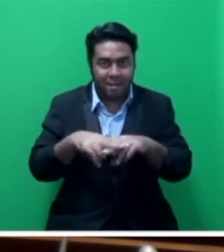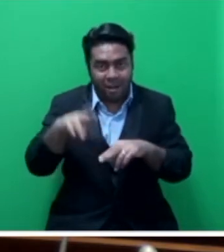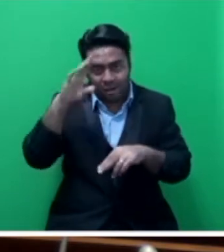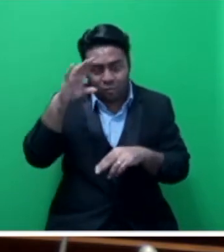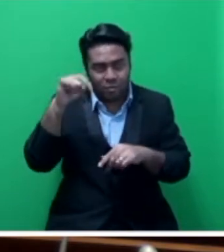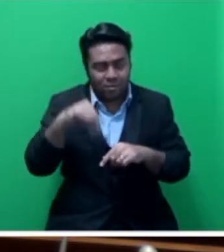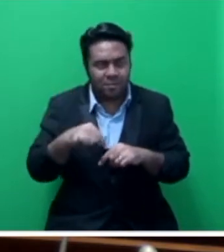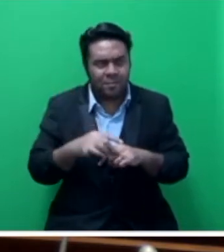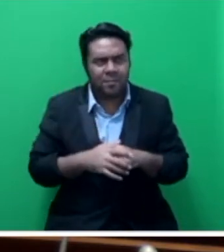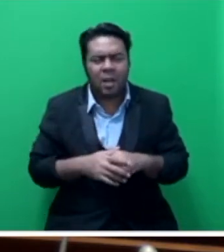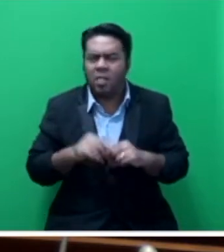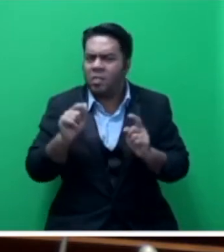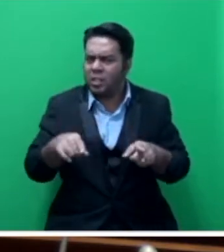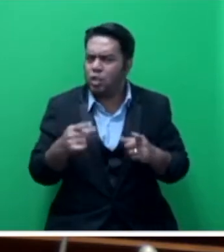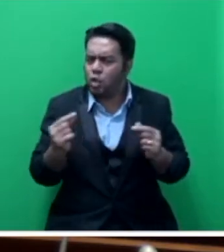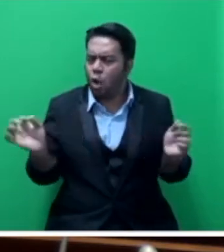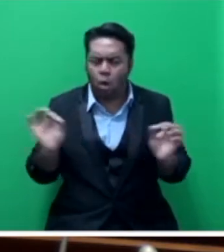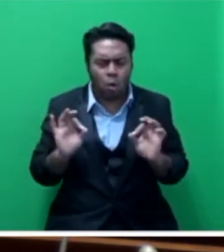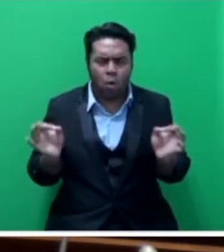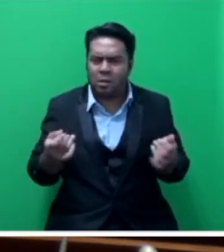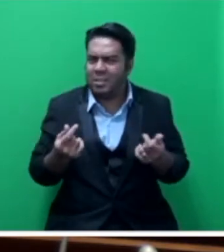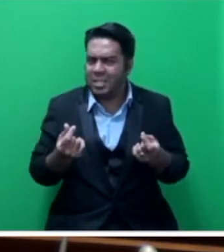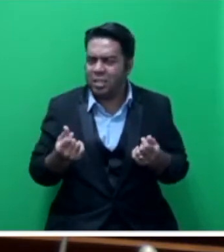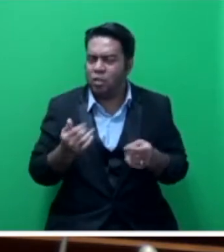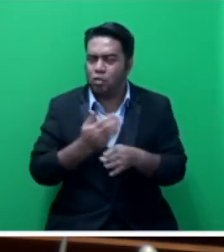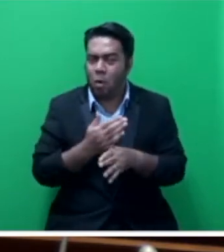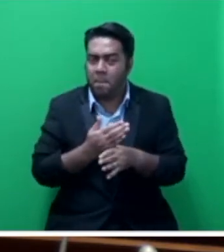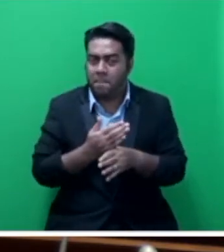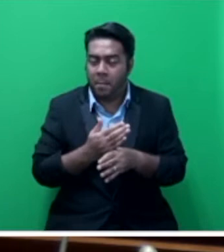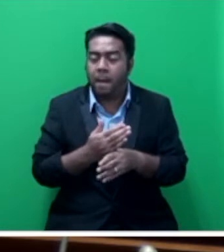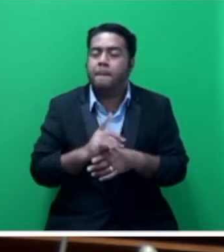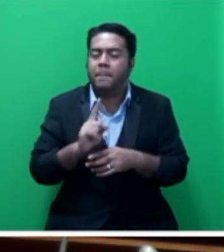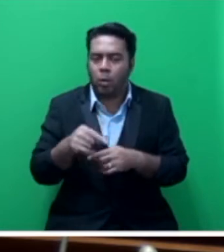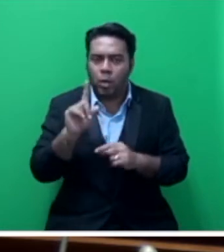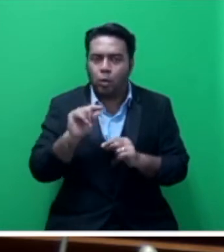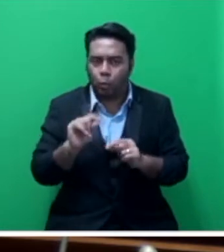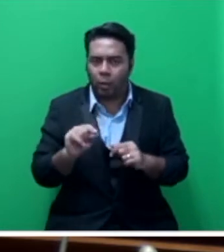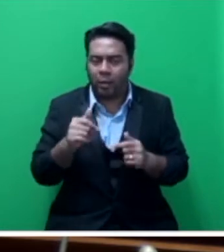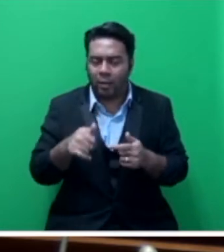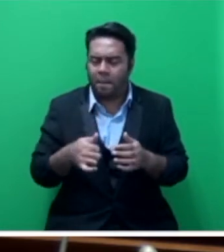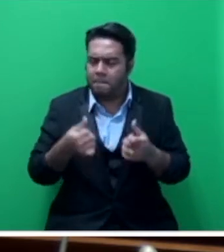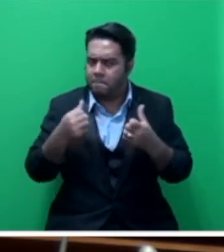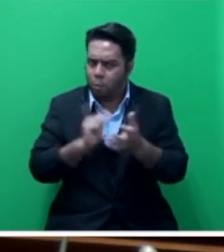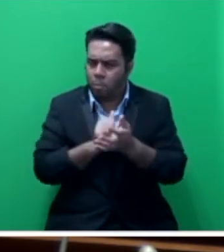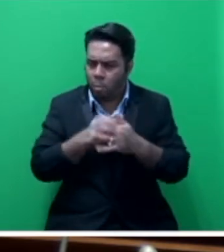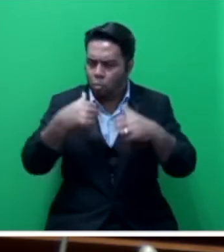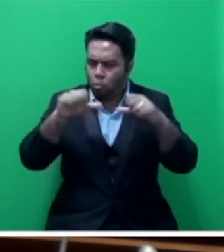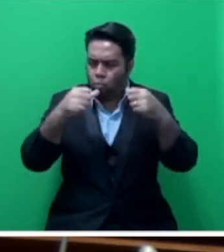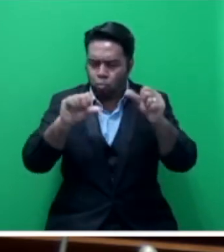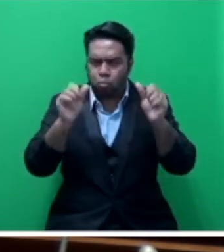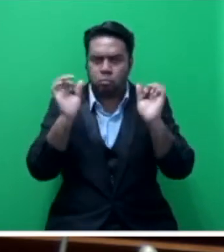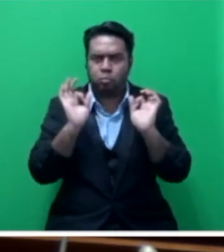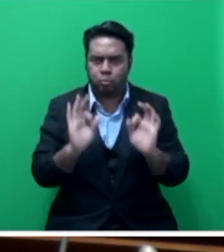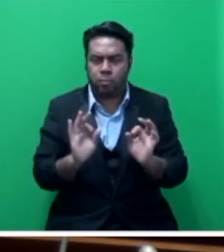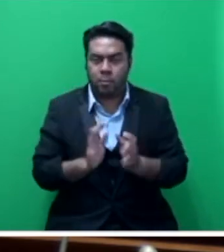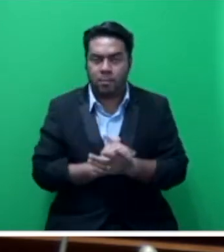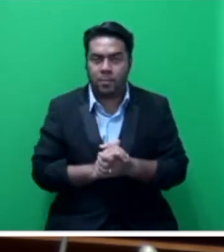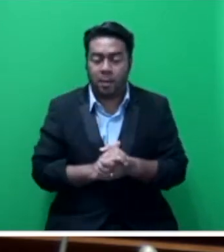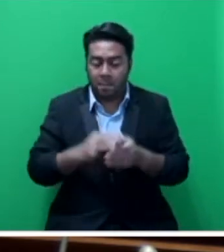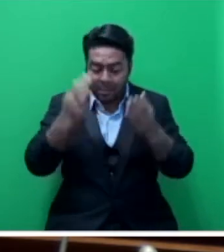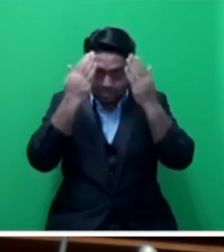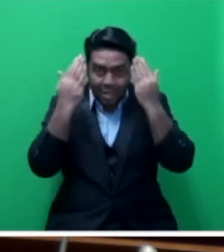an easy job, but we're doing it anyway, and we're doing it successfully, Mr. Speaker, sir. Mr. Speaker,